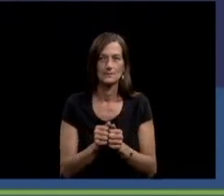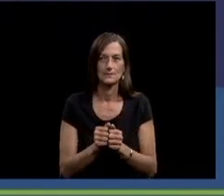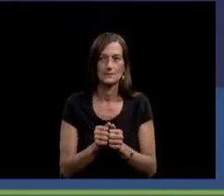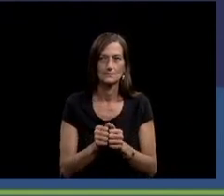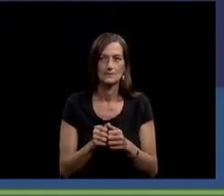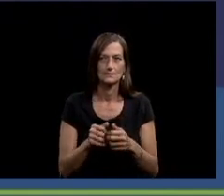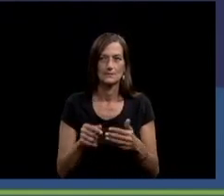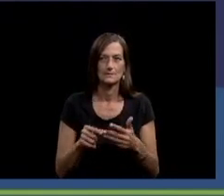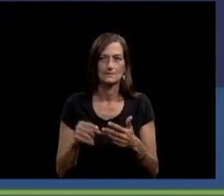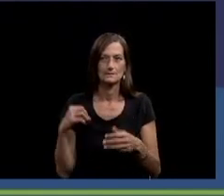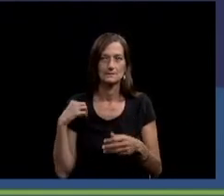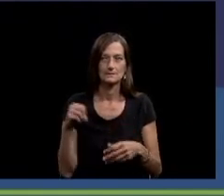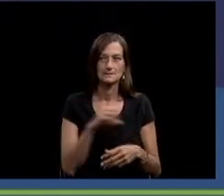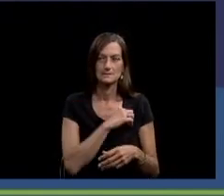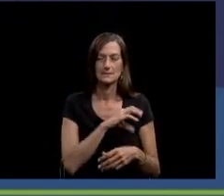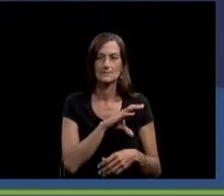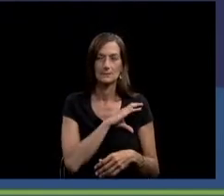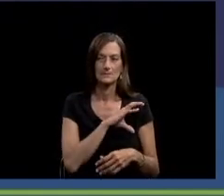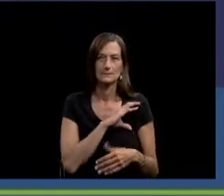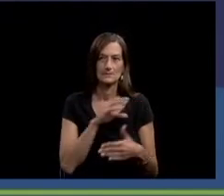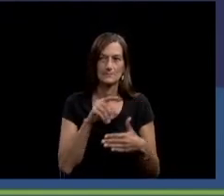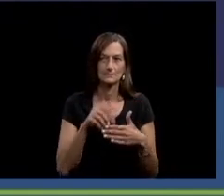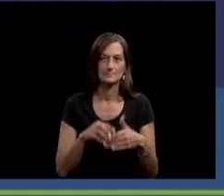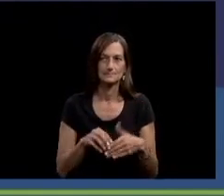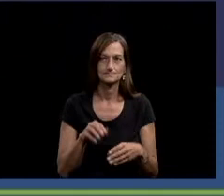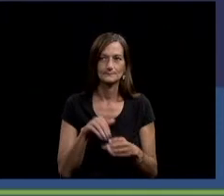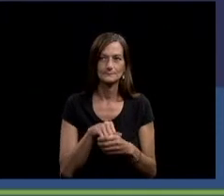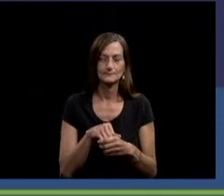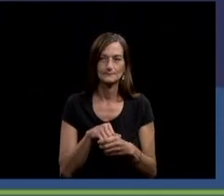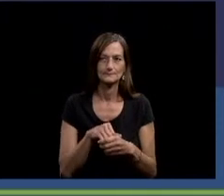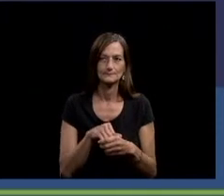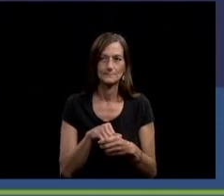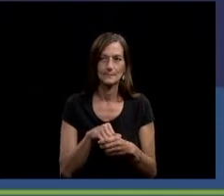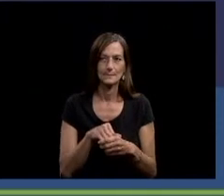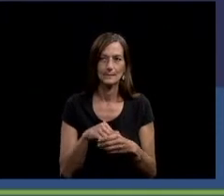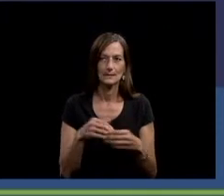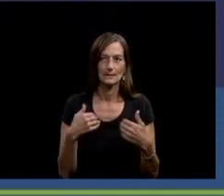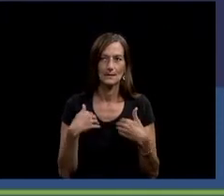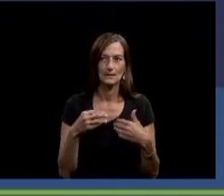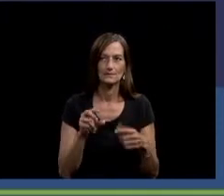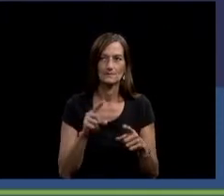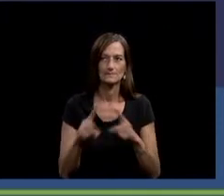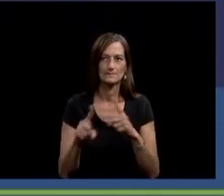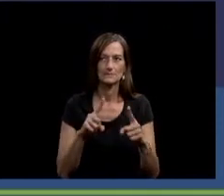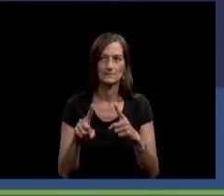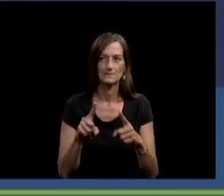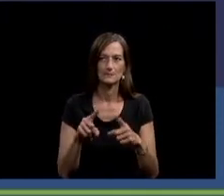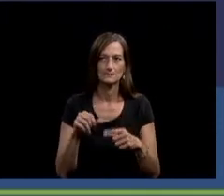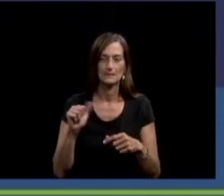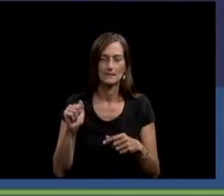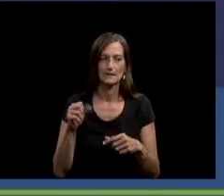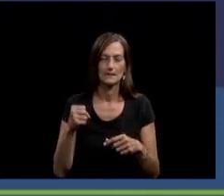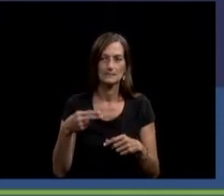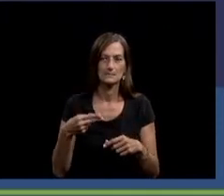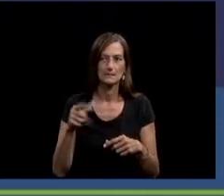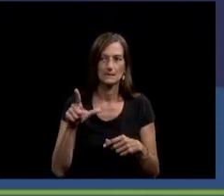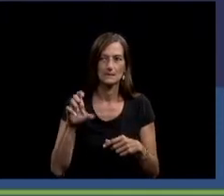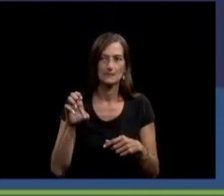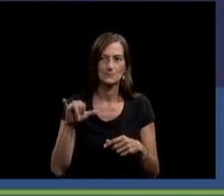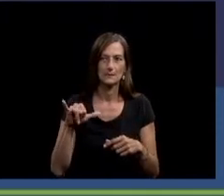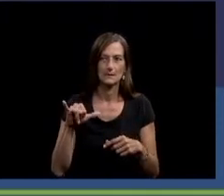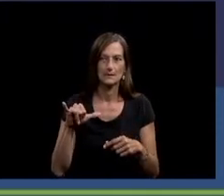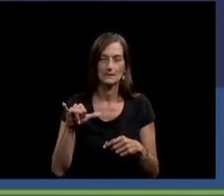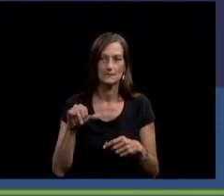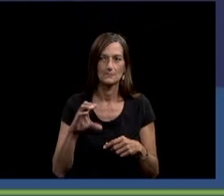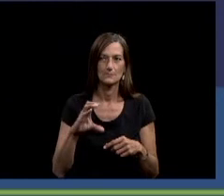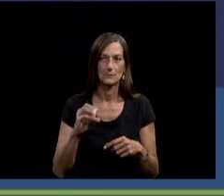also had extensive conversations with Ashley at the Cooper Foundation, and she knows that I'd like to get through all 37 sergeants through